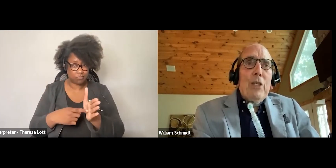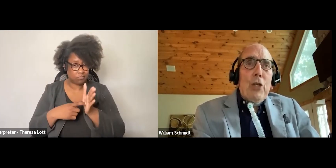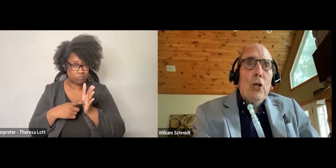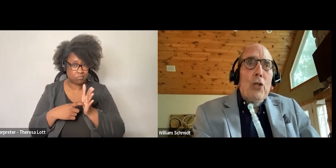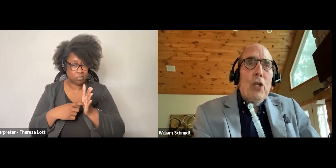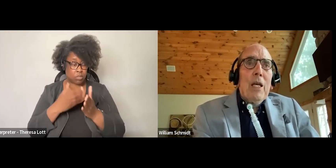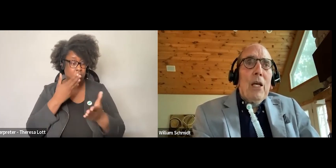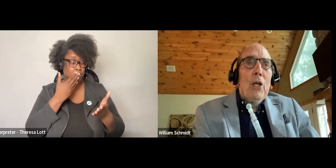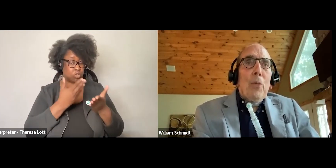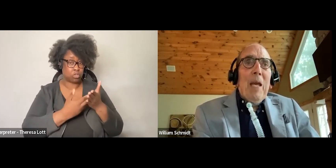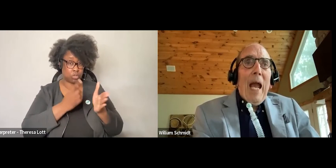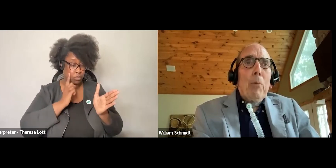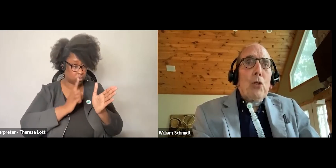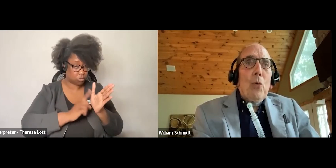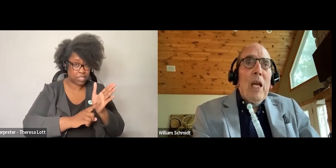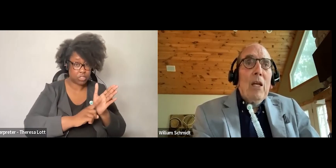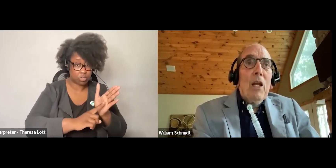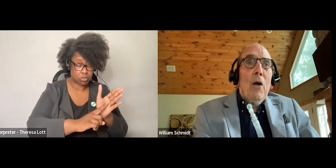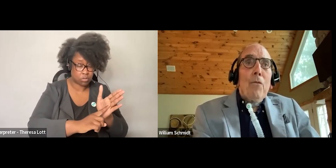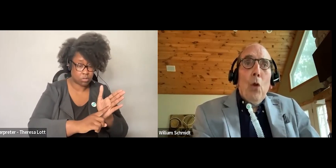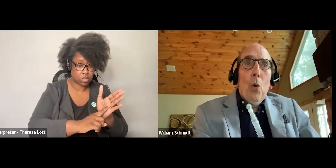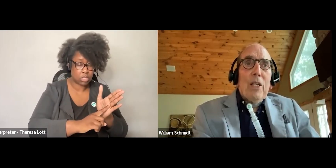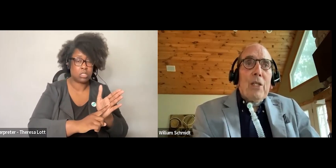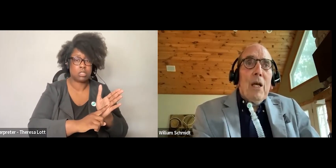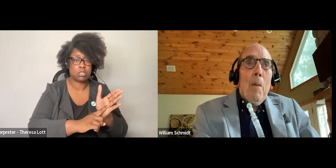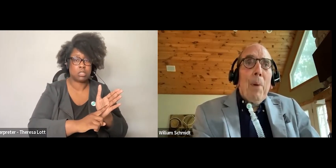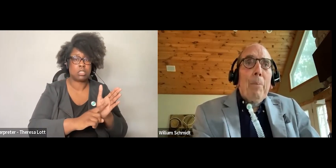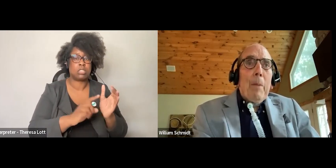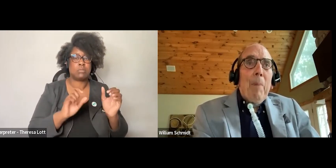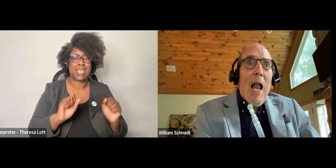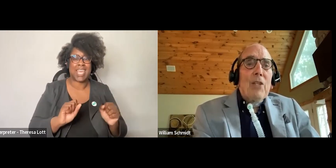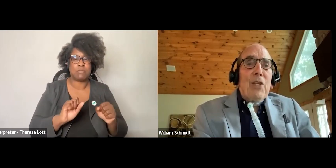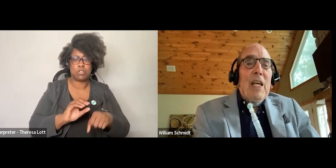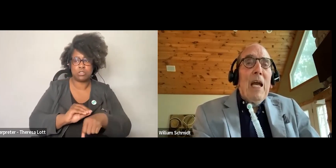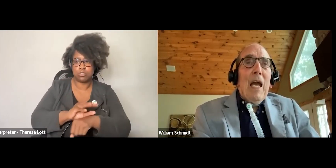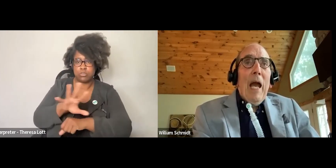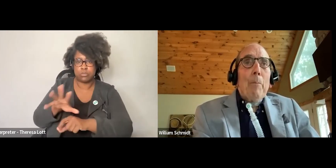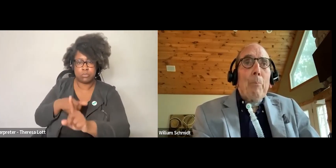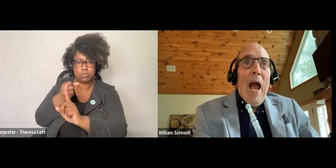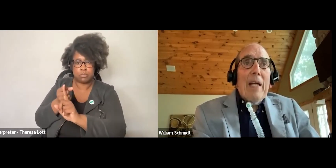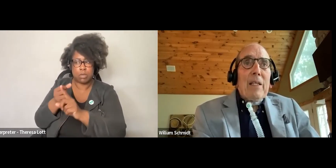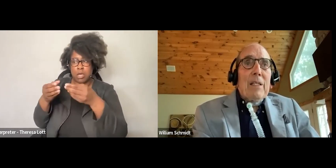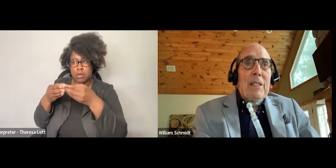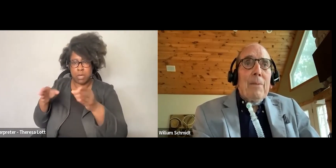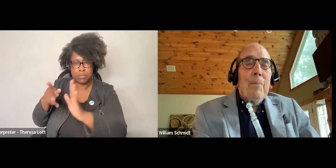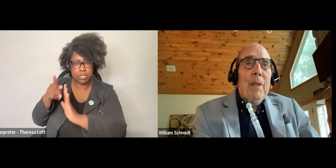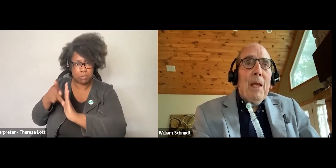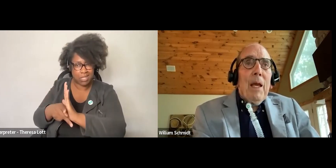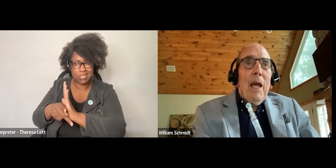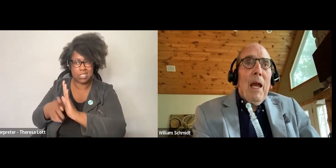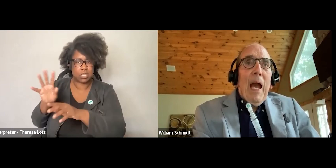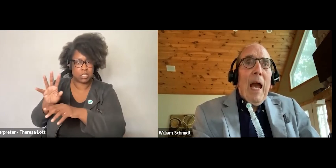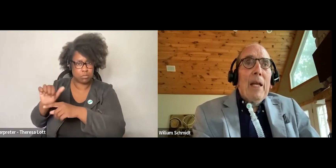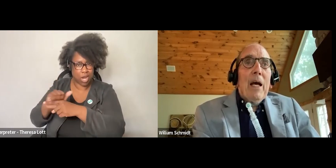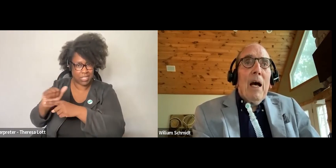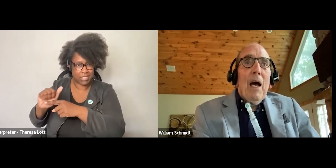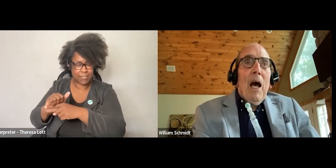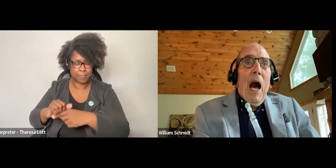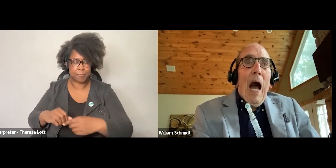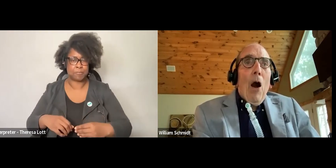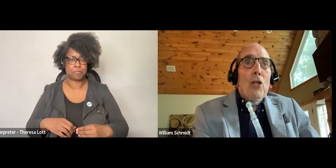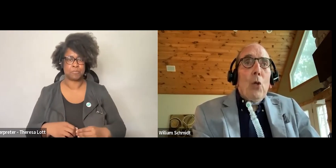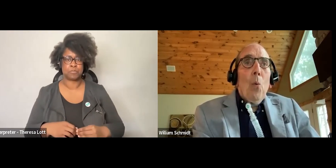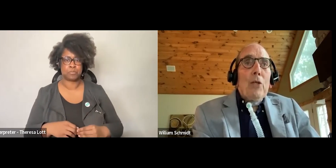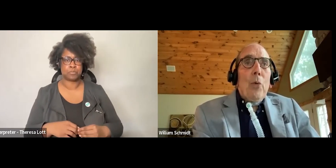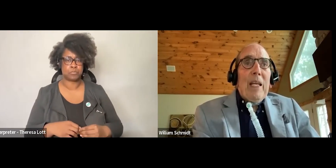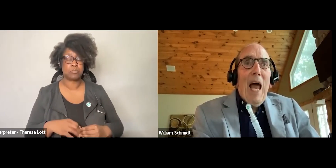good research to be able to influence public policy and practice. And